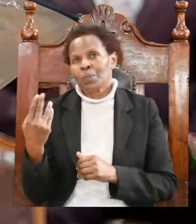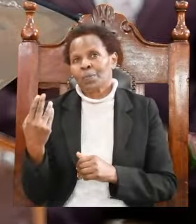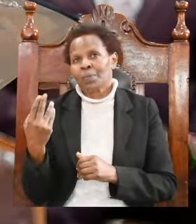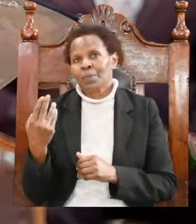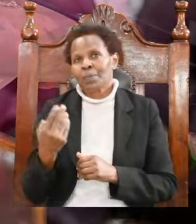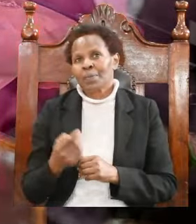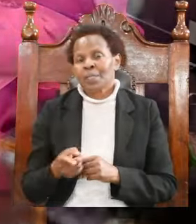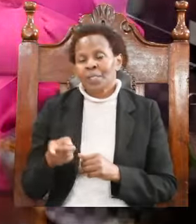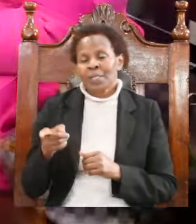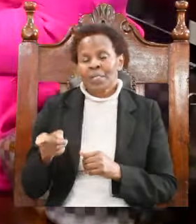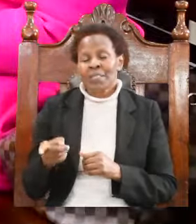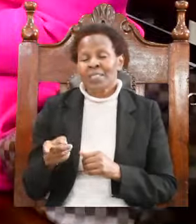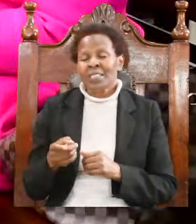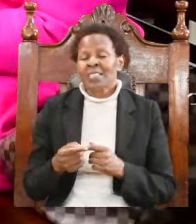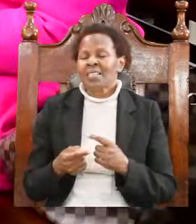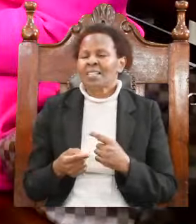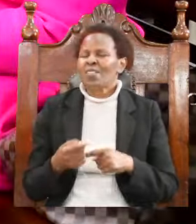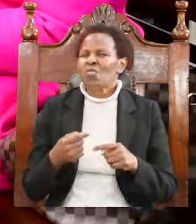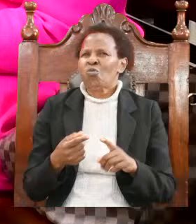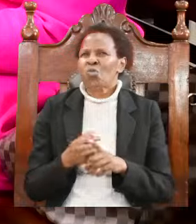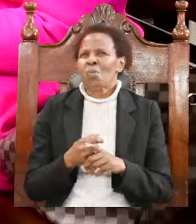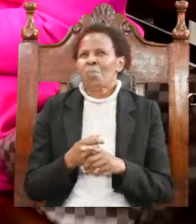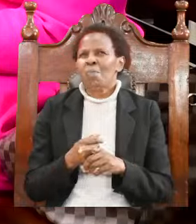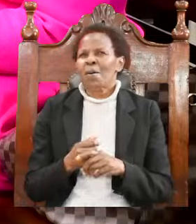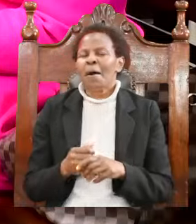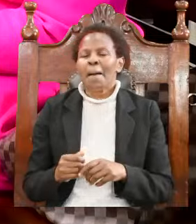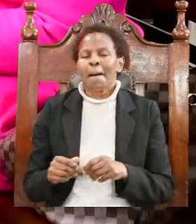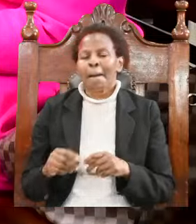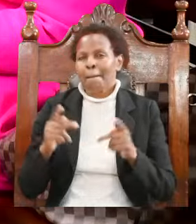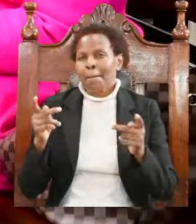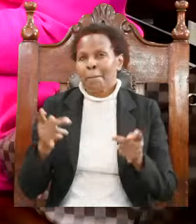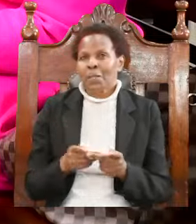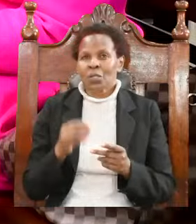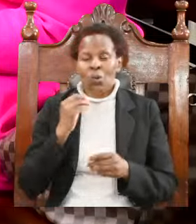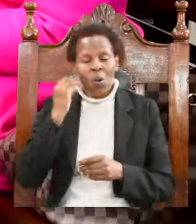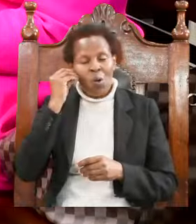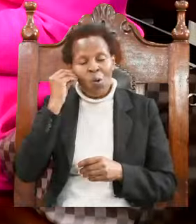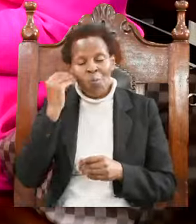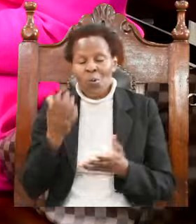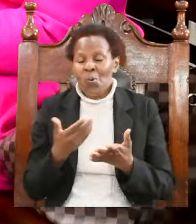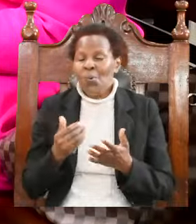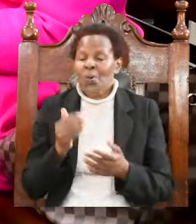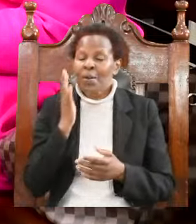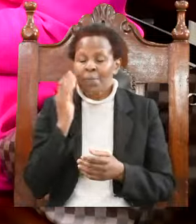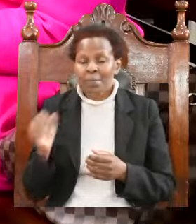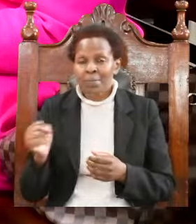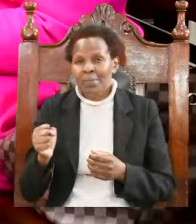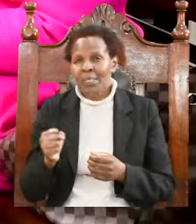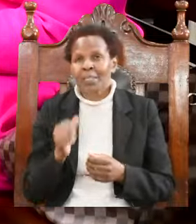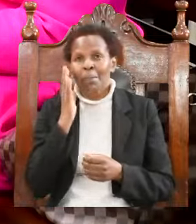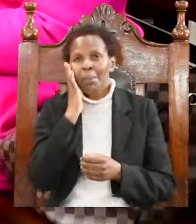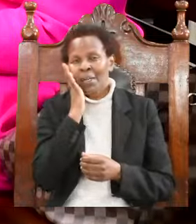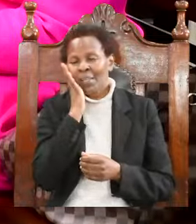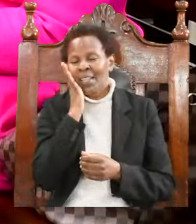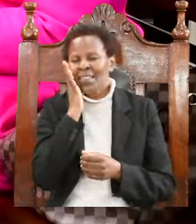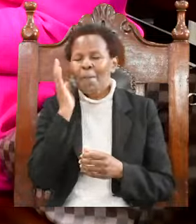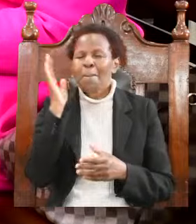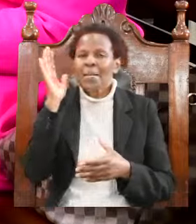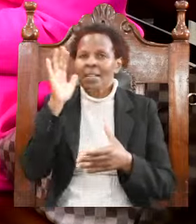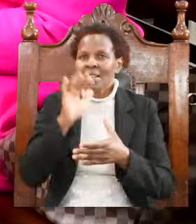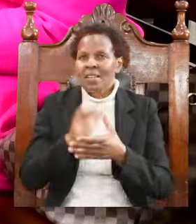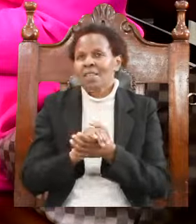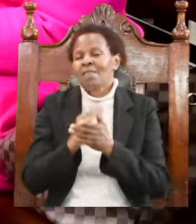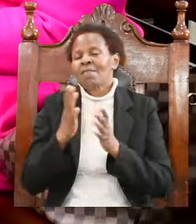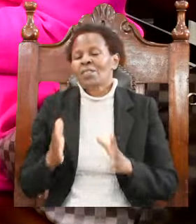Timothy comes from a background where the grandmother and the mother were believers. They believed